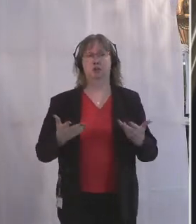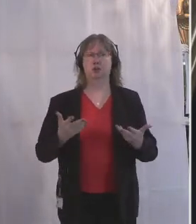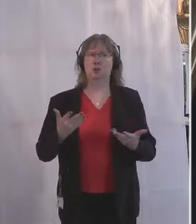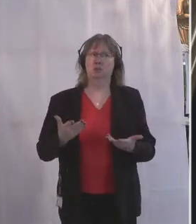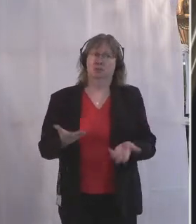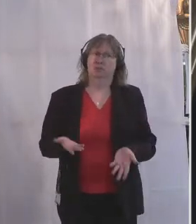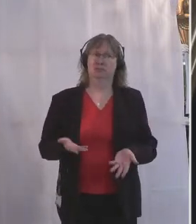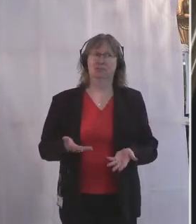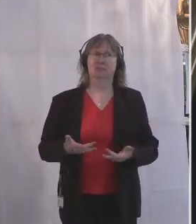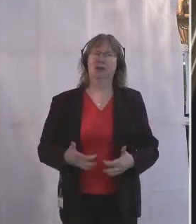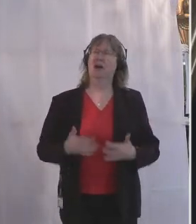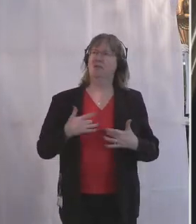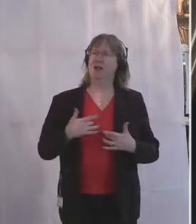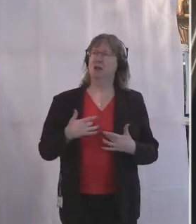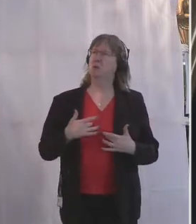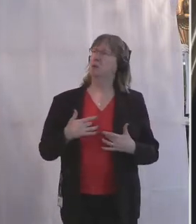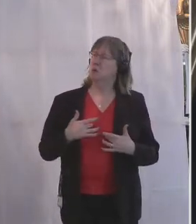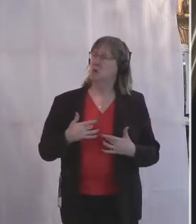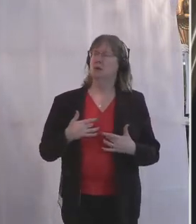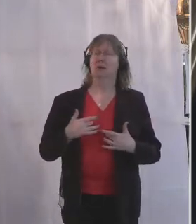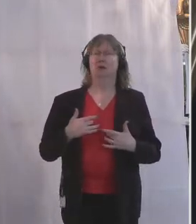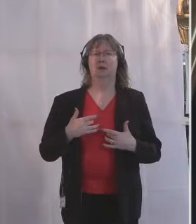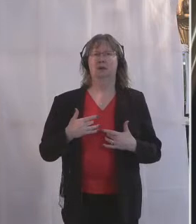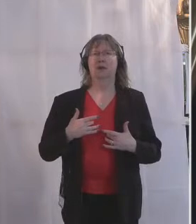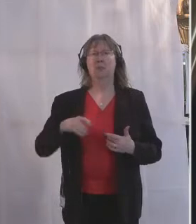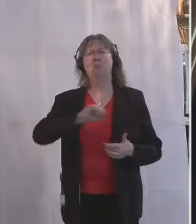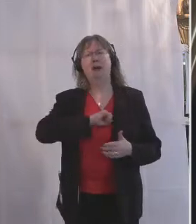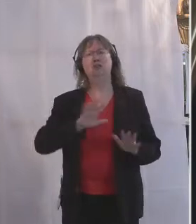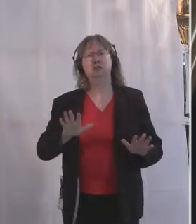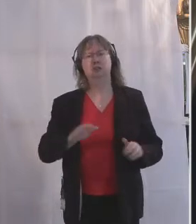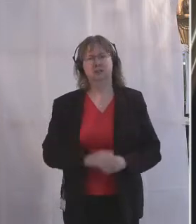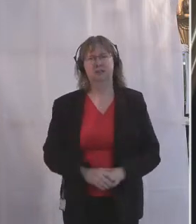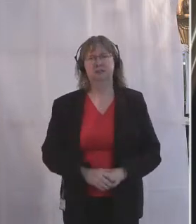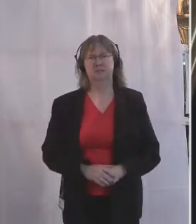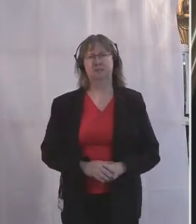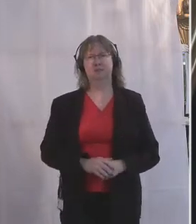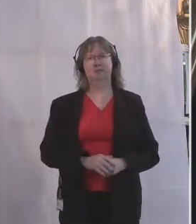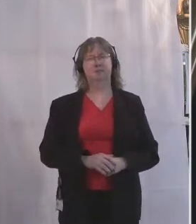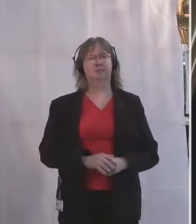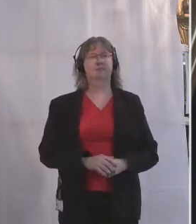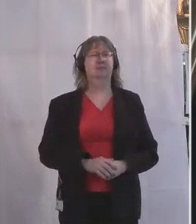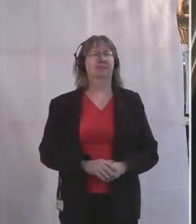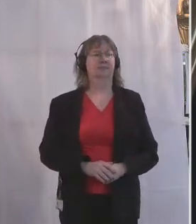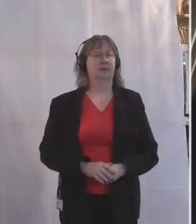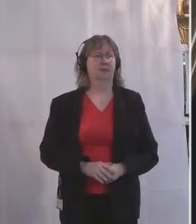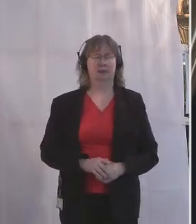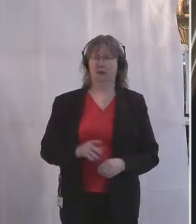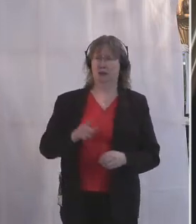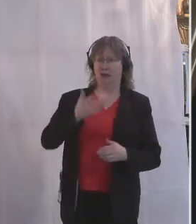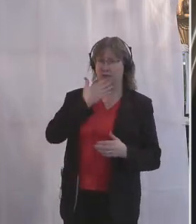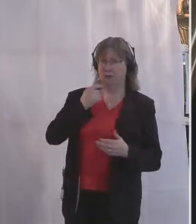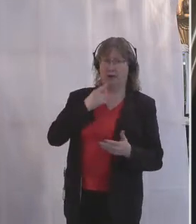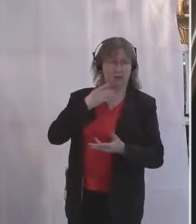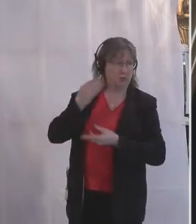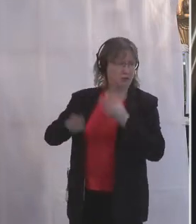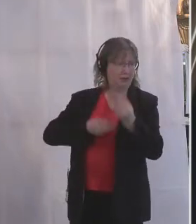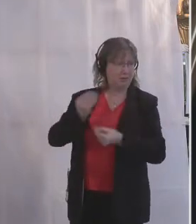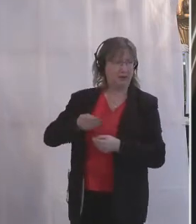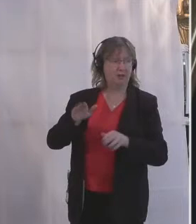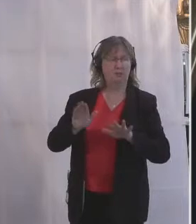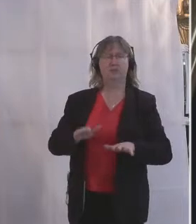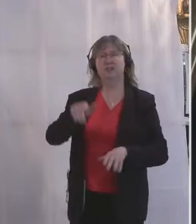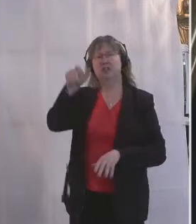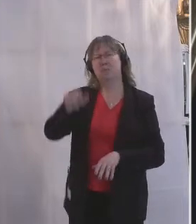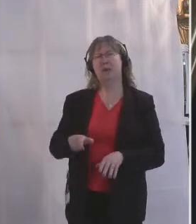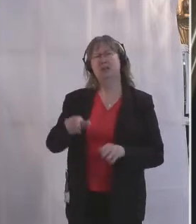very privileged to have and really passionate about. I wonder if it's all right if I just explain a bit about British Patient Capital, if